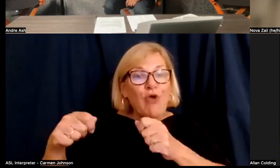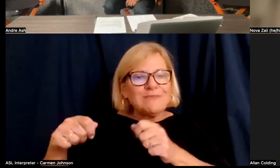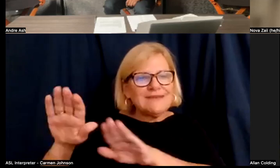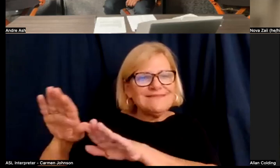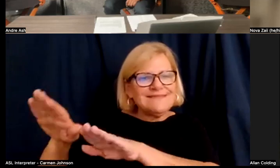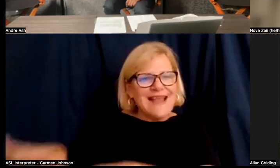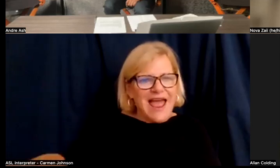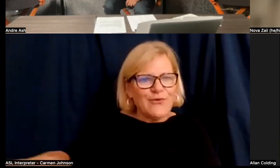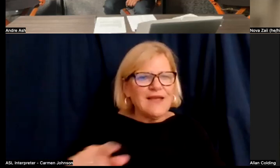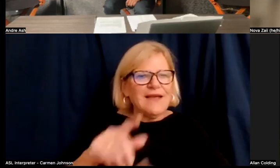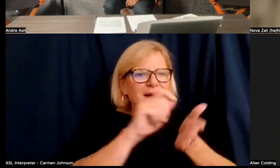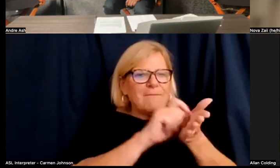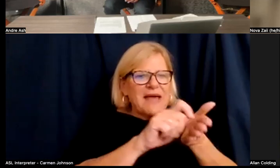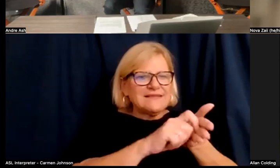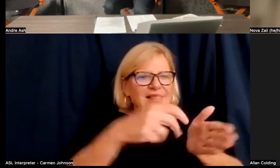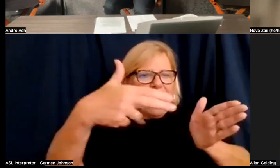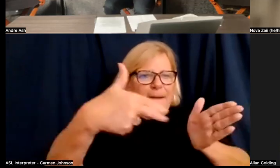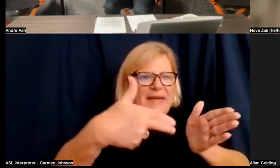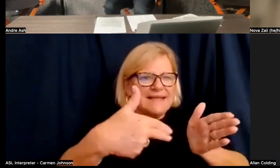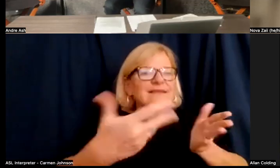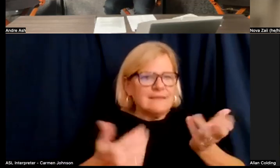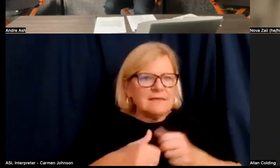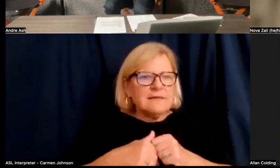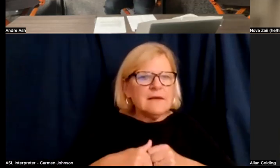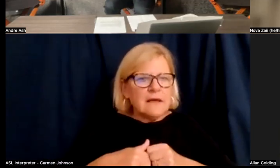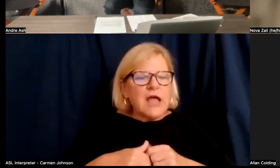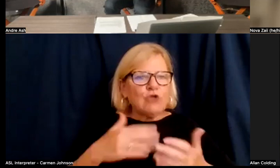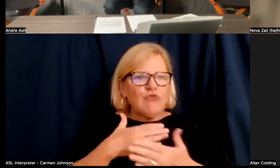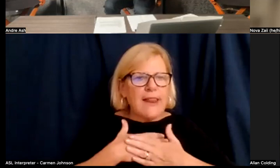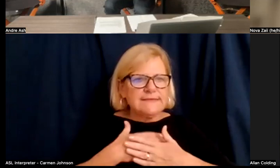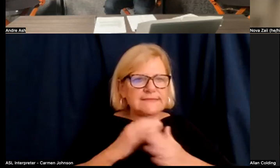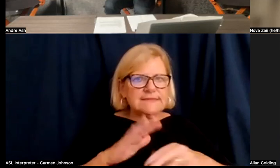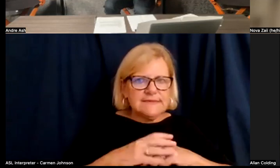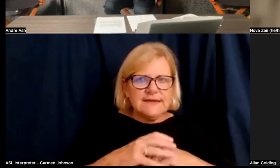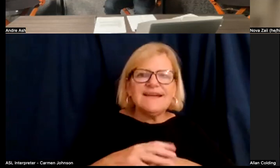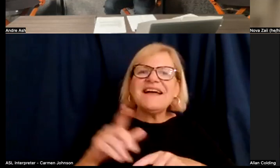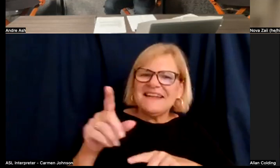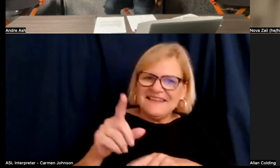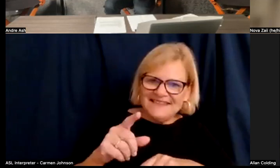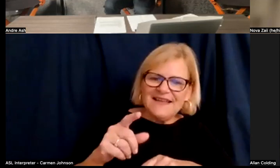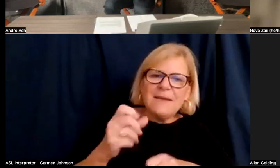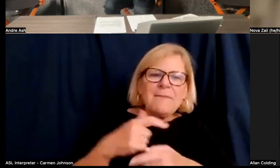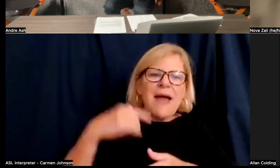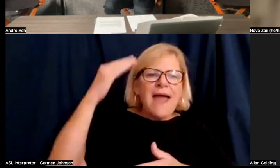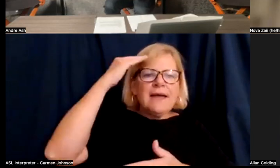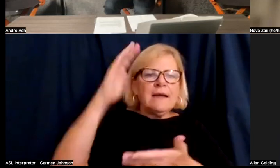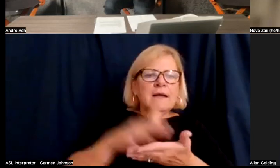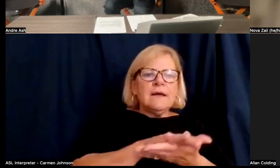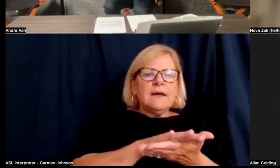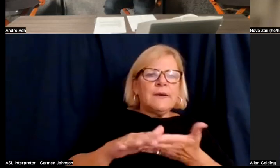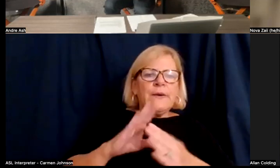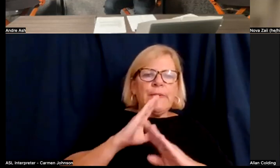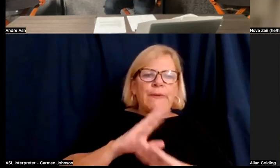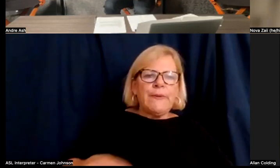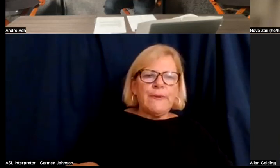and pick up a pencil or a paintbrush and start painting and just relax, clear my head, and look